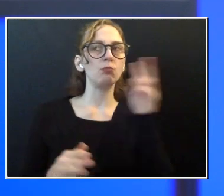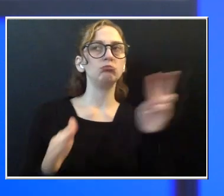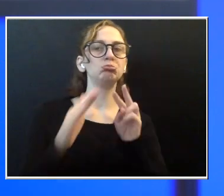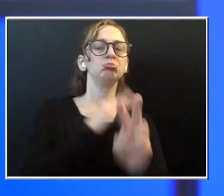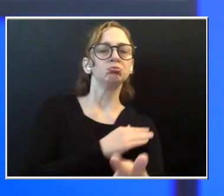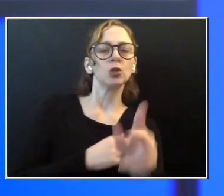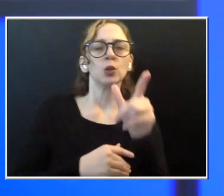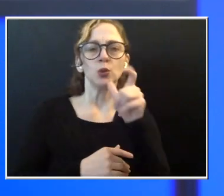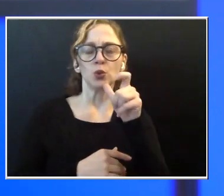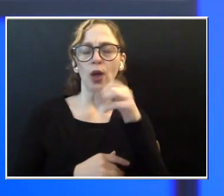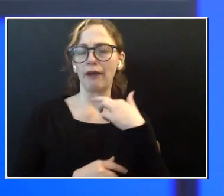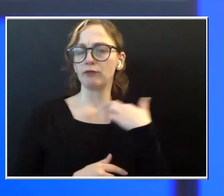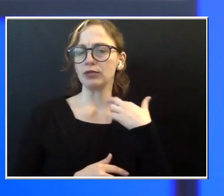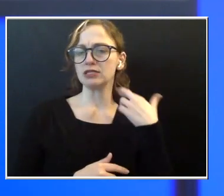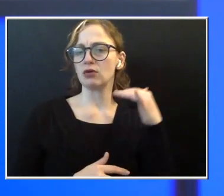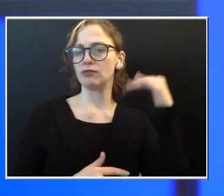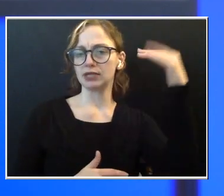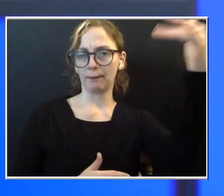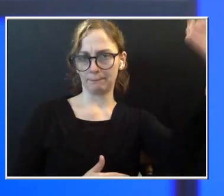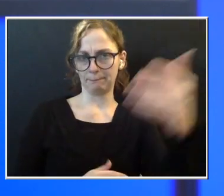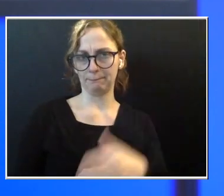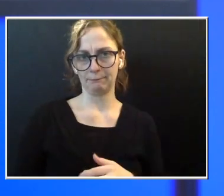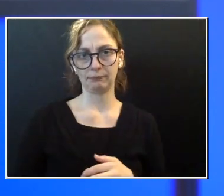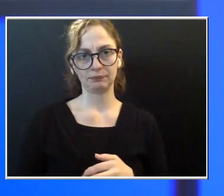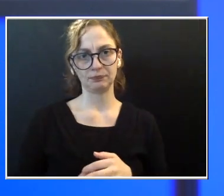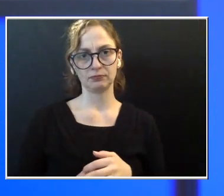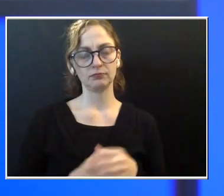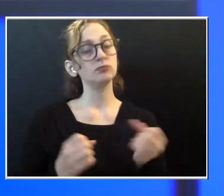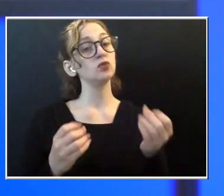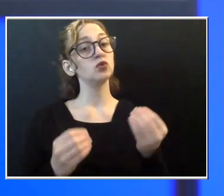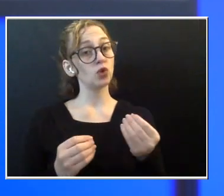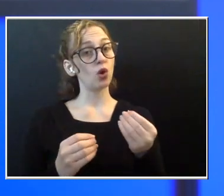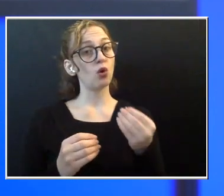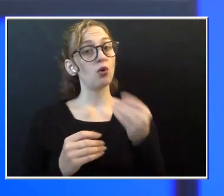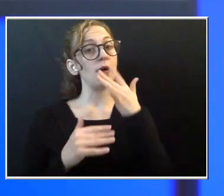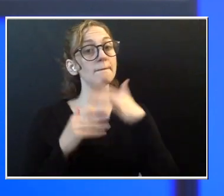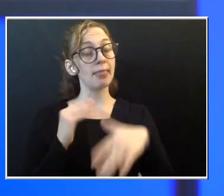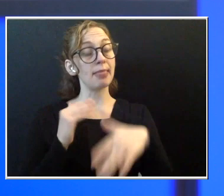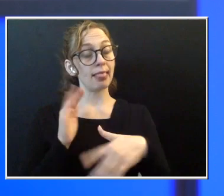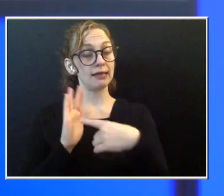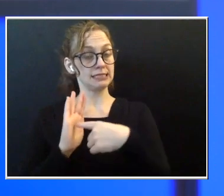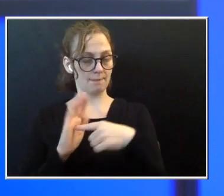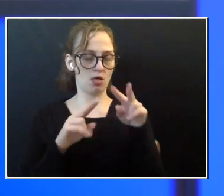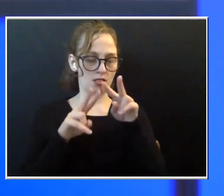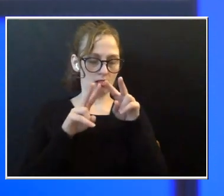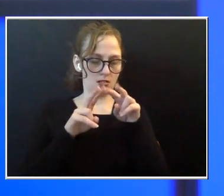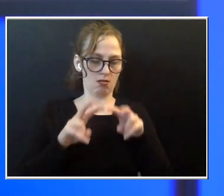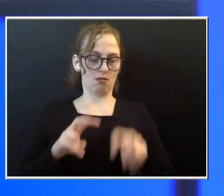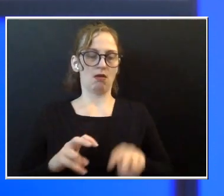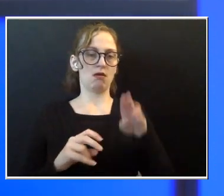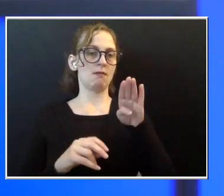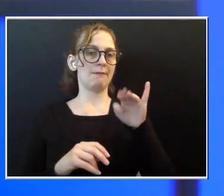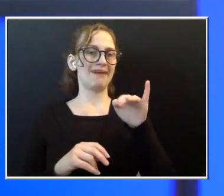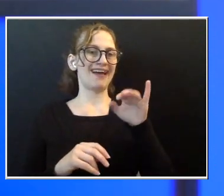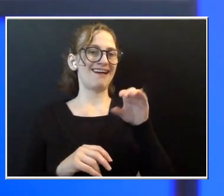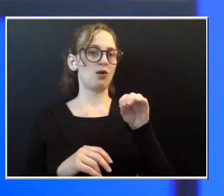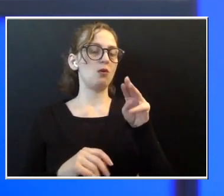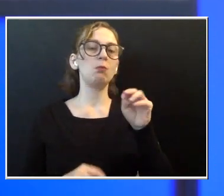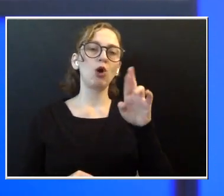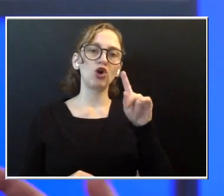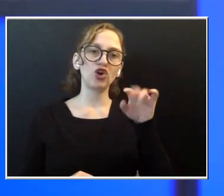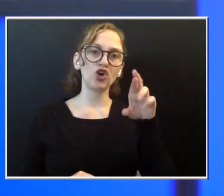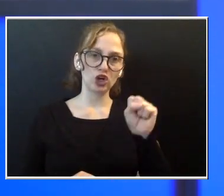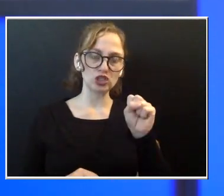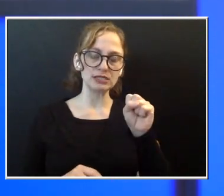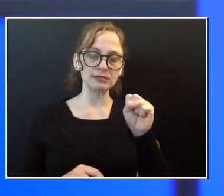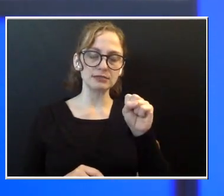you take a blood sample, you look at the biomarkers that you find in them, you then follow these subjects over time